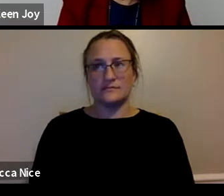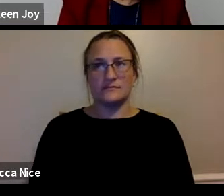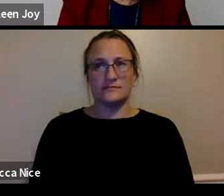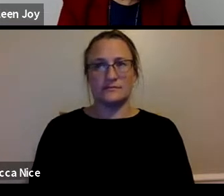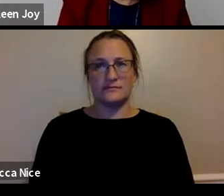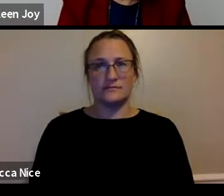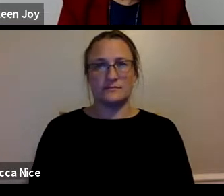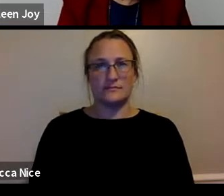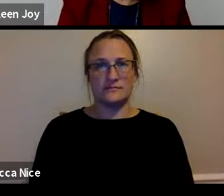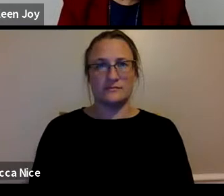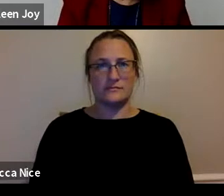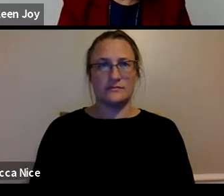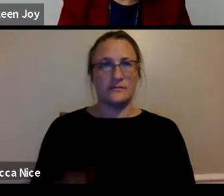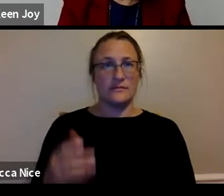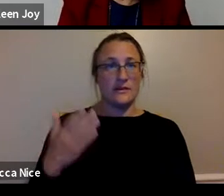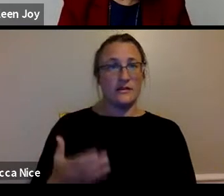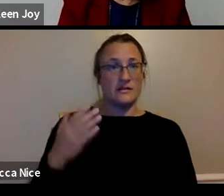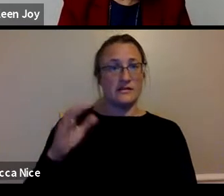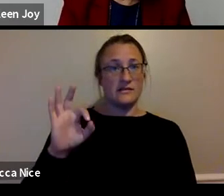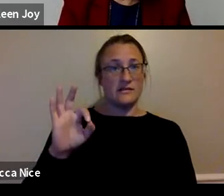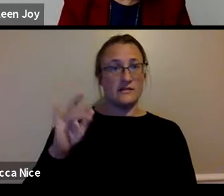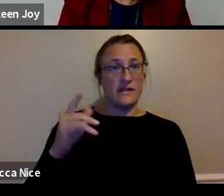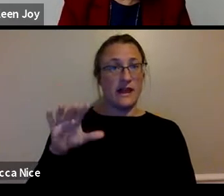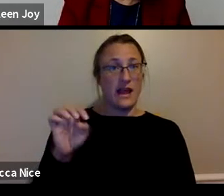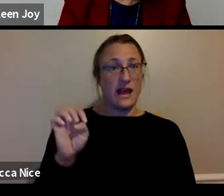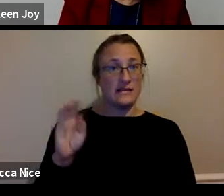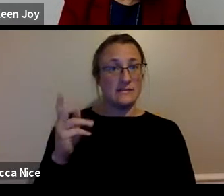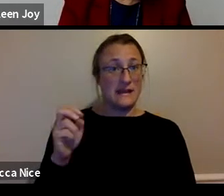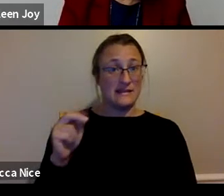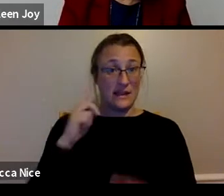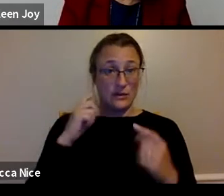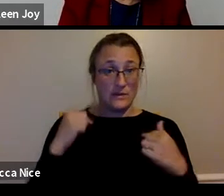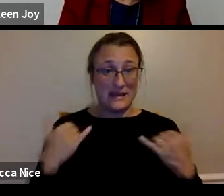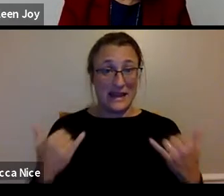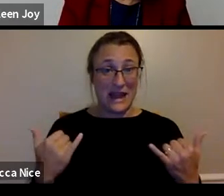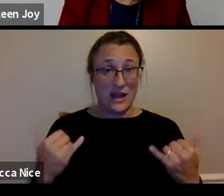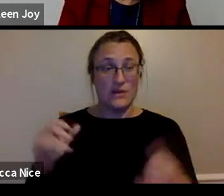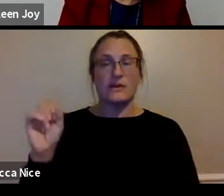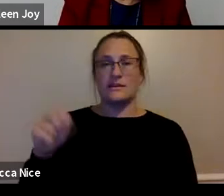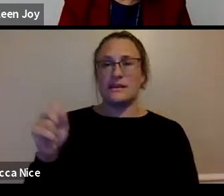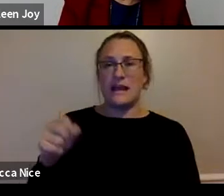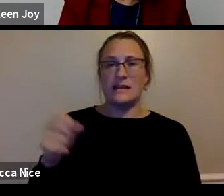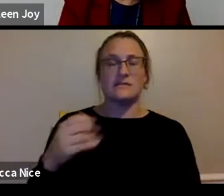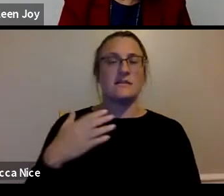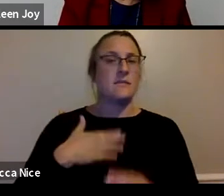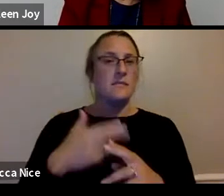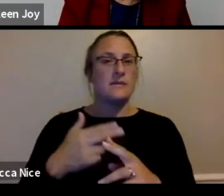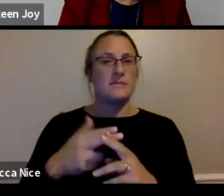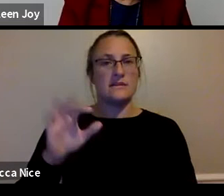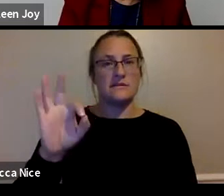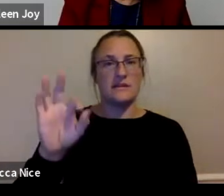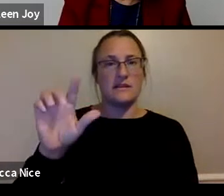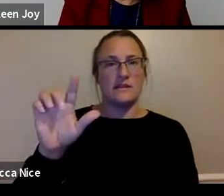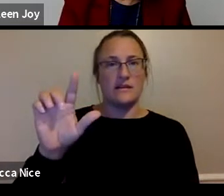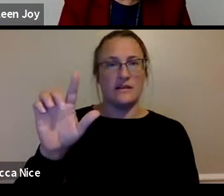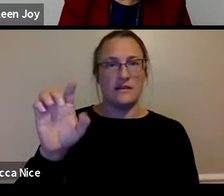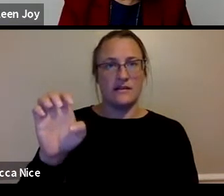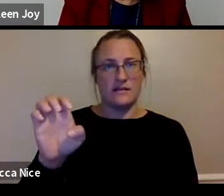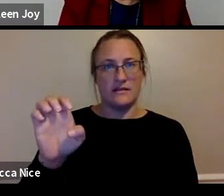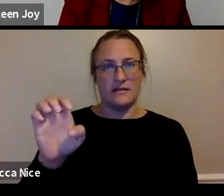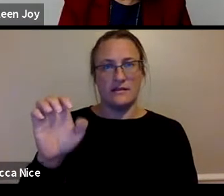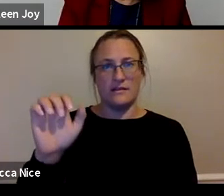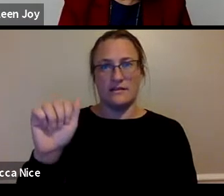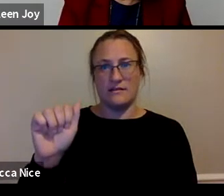This is Fleance Mason. Can you hear me now? Yes. Yes, my name is Fleance Mason. My name is spelled F as in